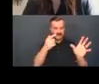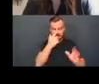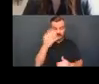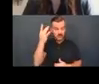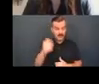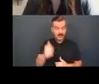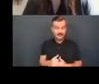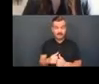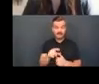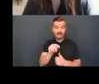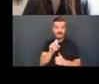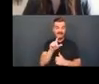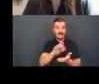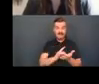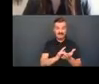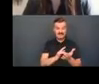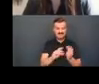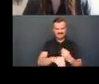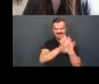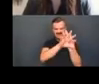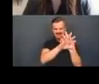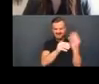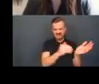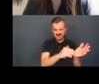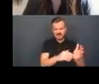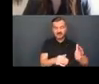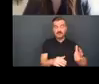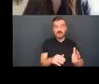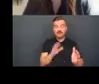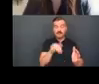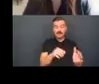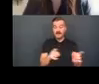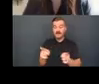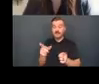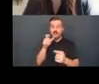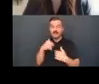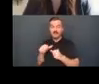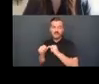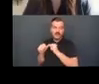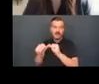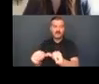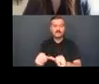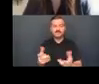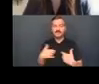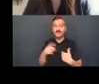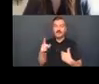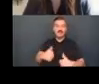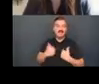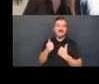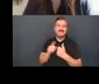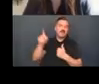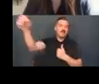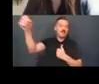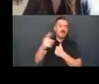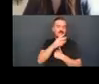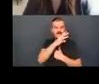Telemedicine's target population sits squarely at the intersections of chronic illness, rurality, race, class, and